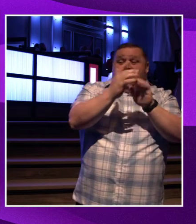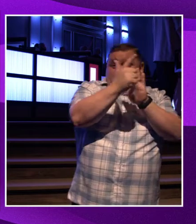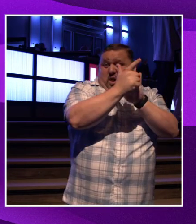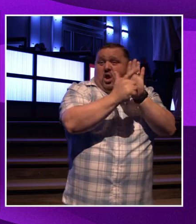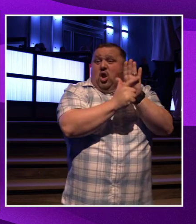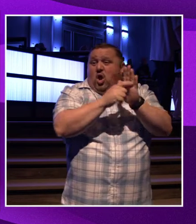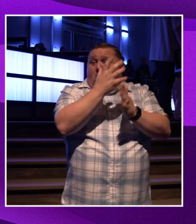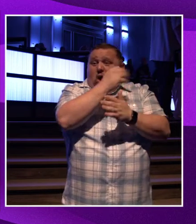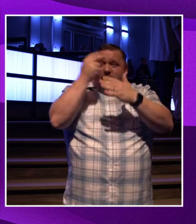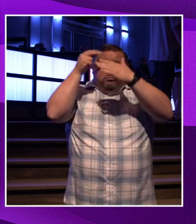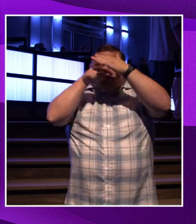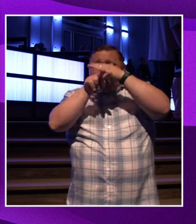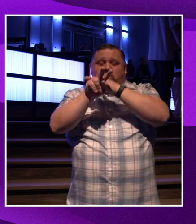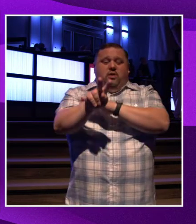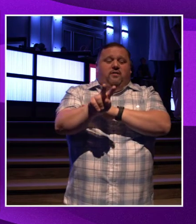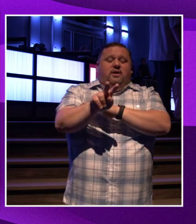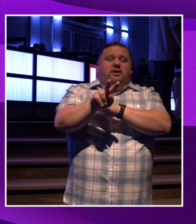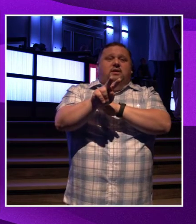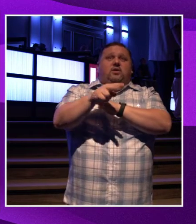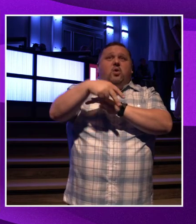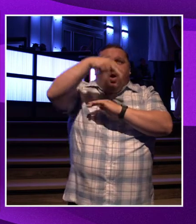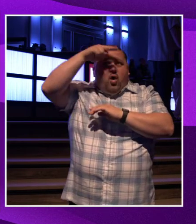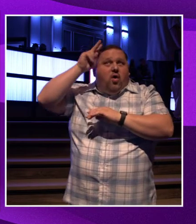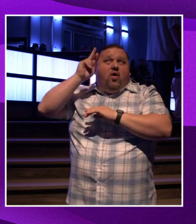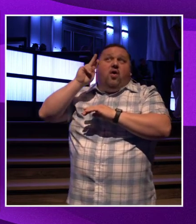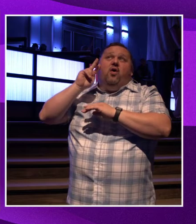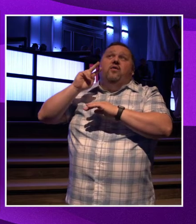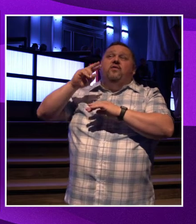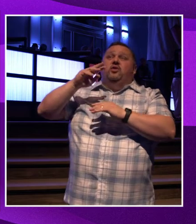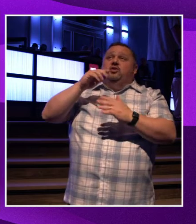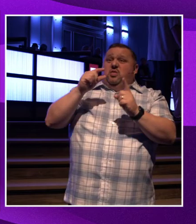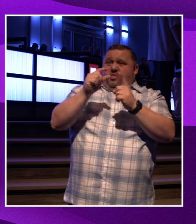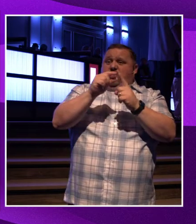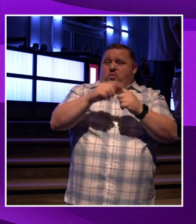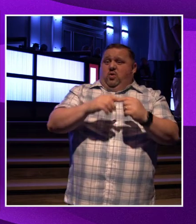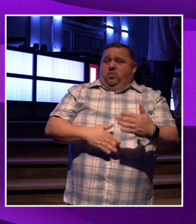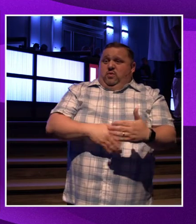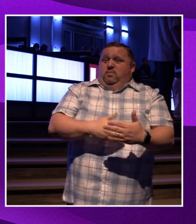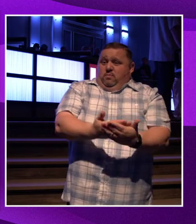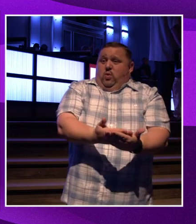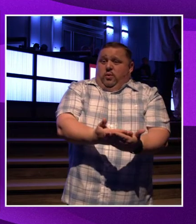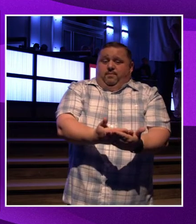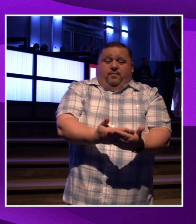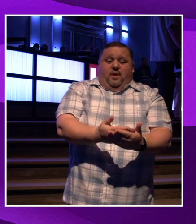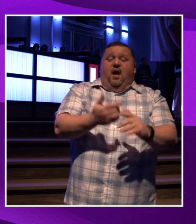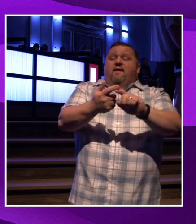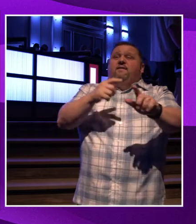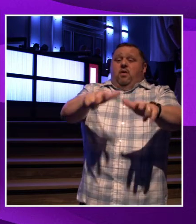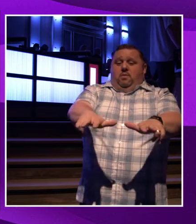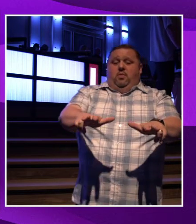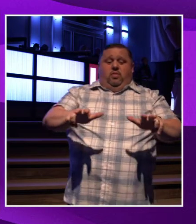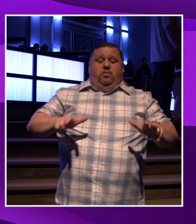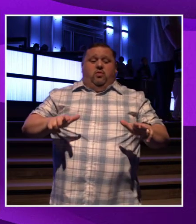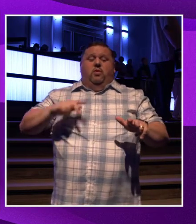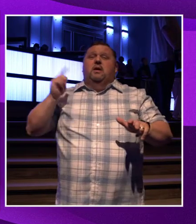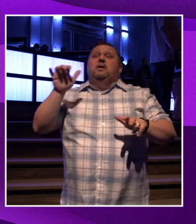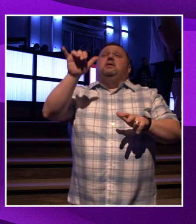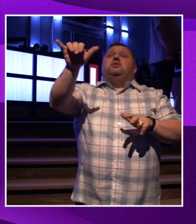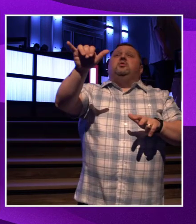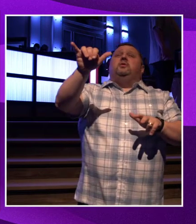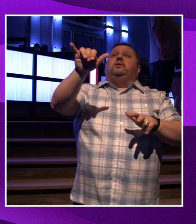and prophets. To a virgin came the word, from a throne of endless